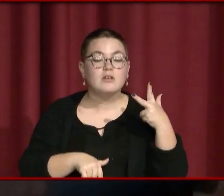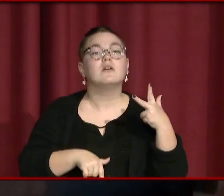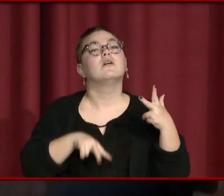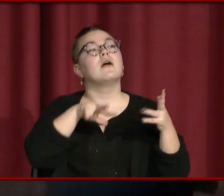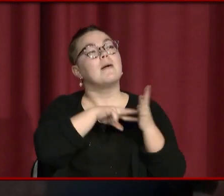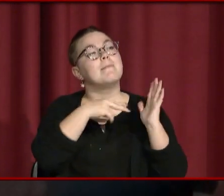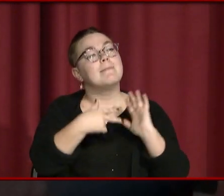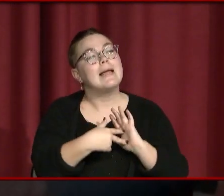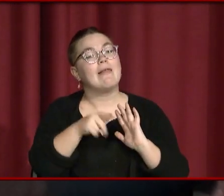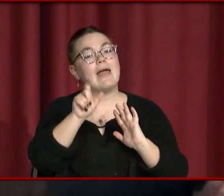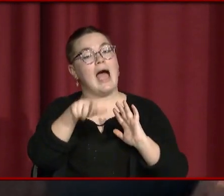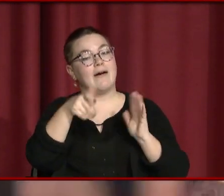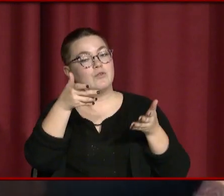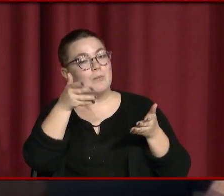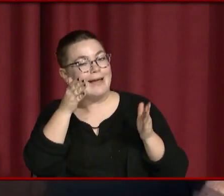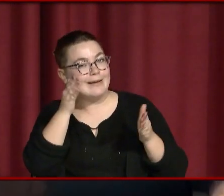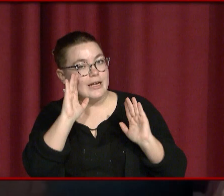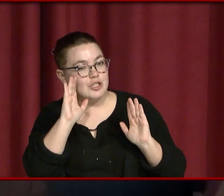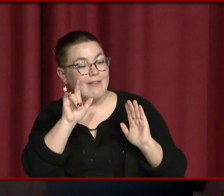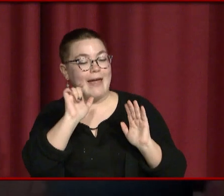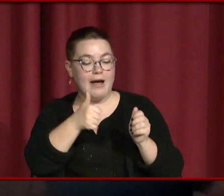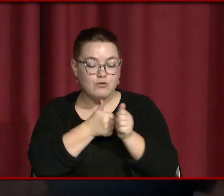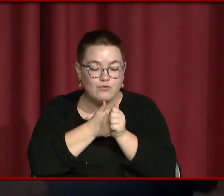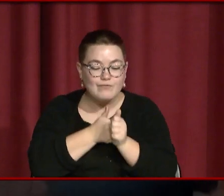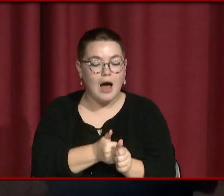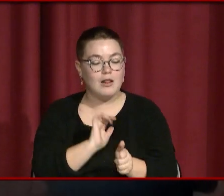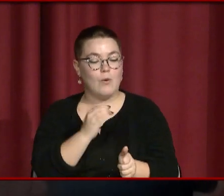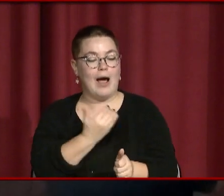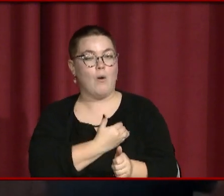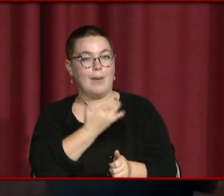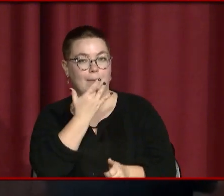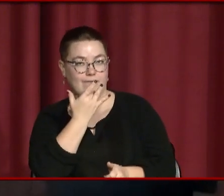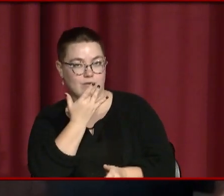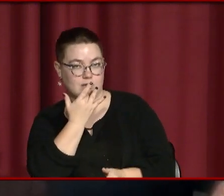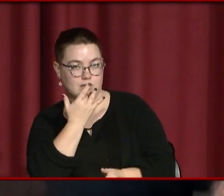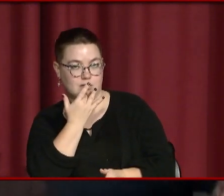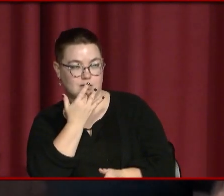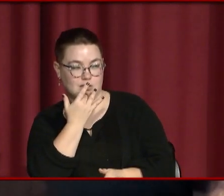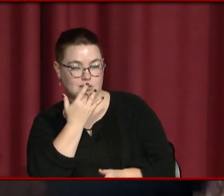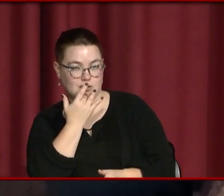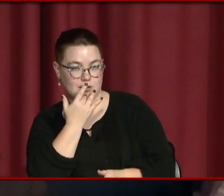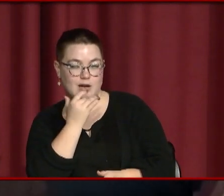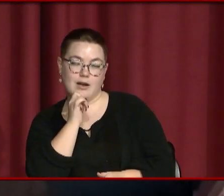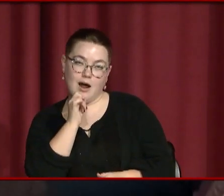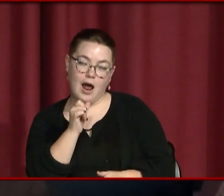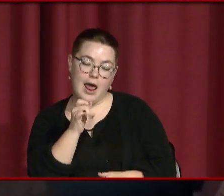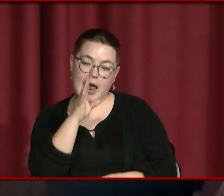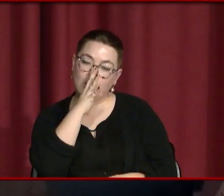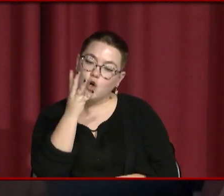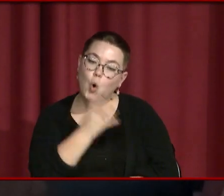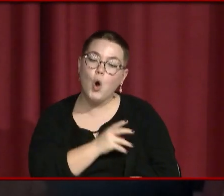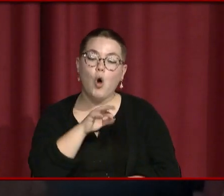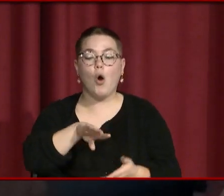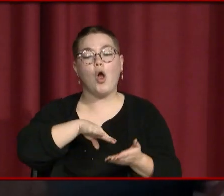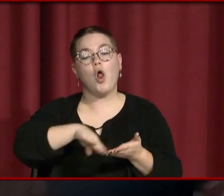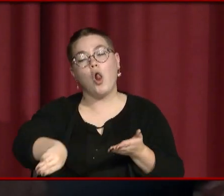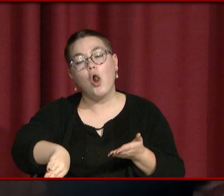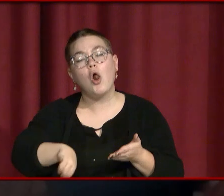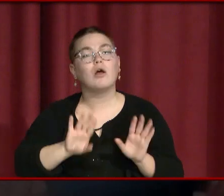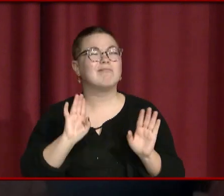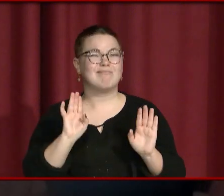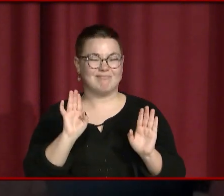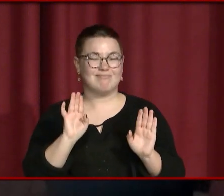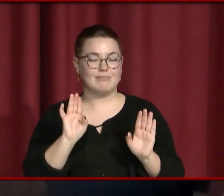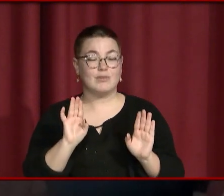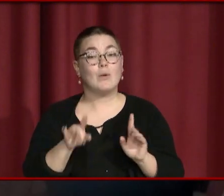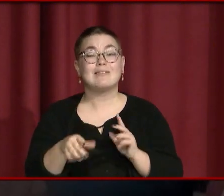and testify and talk about how we think the lines should be drawn. So it's a positive in multiple ways. First,